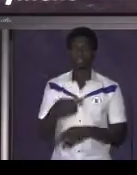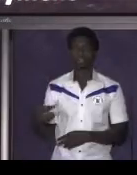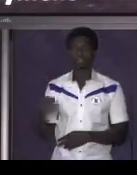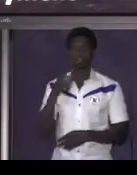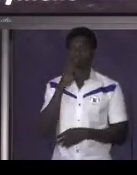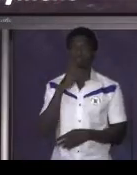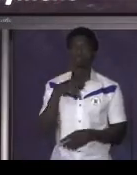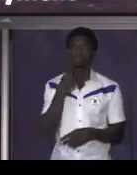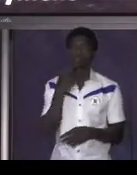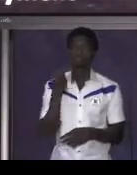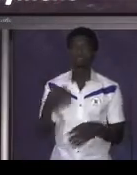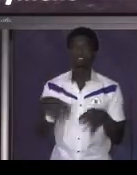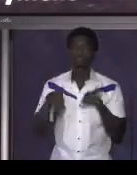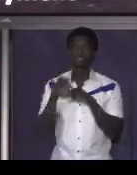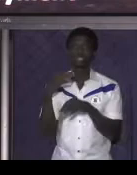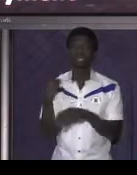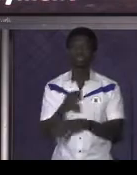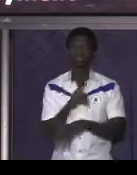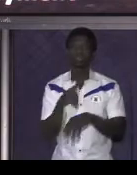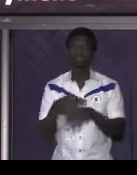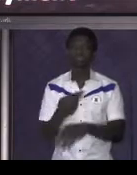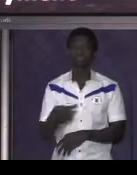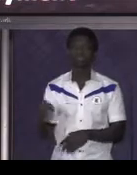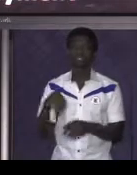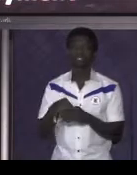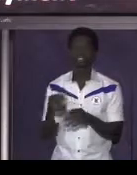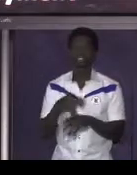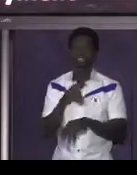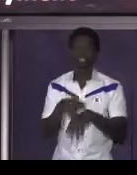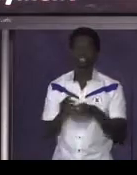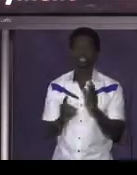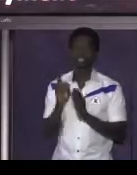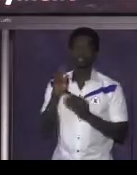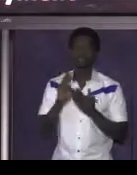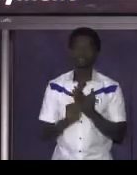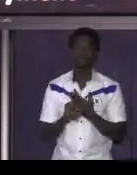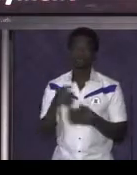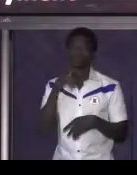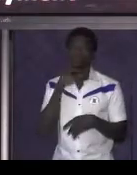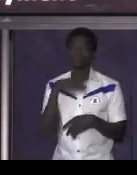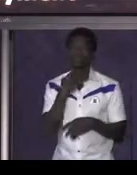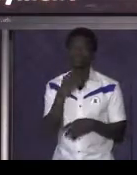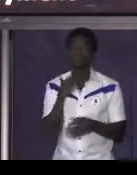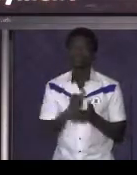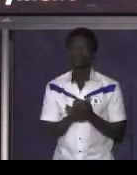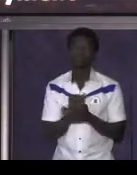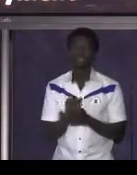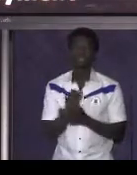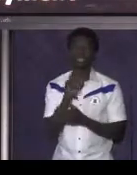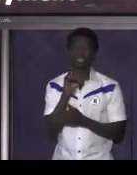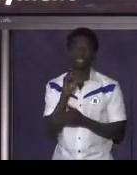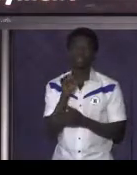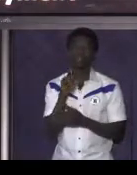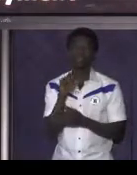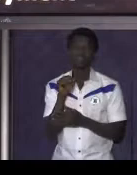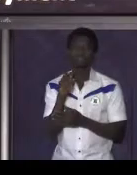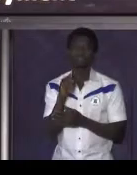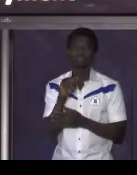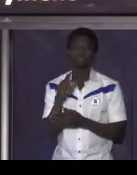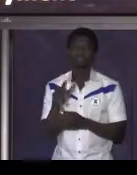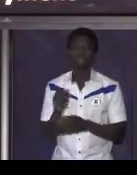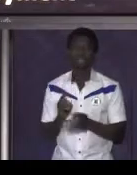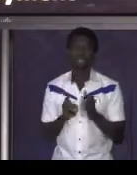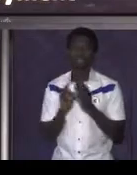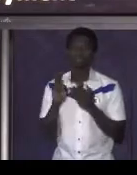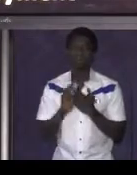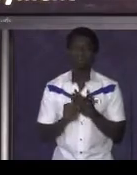the importance of natural resources in national development. You were told that infrastructural development we will get from our